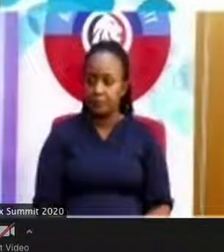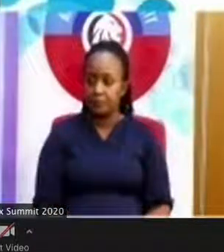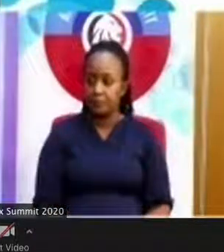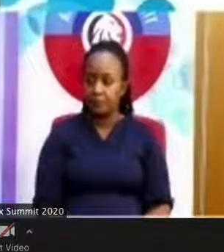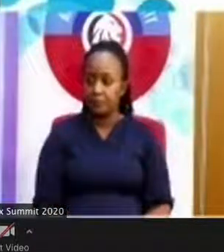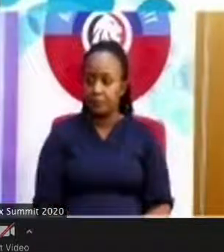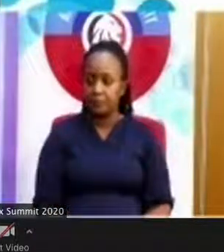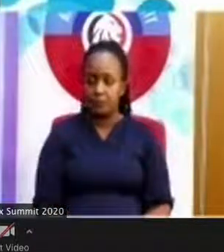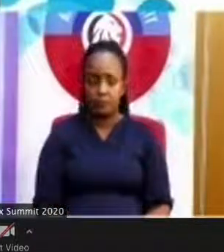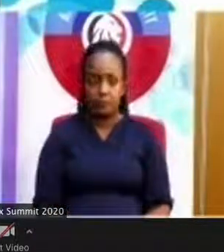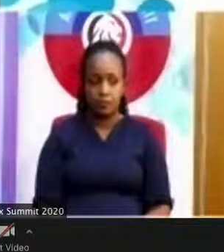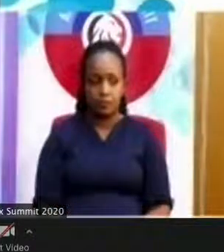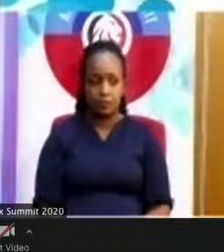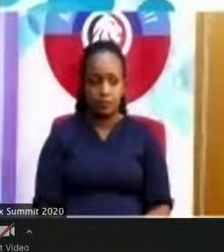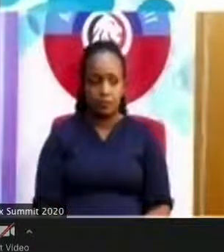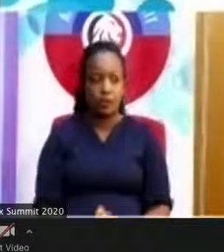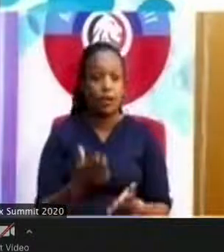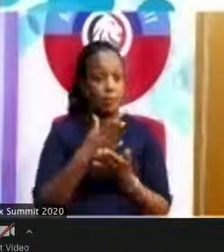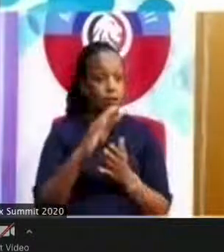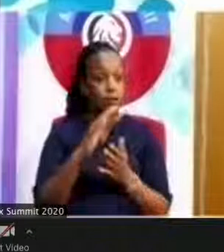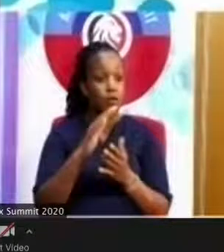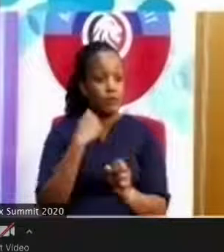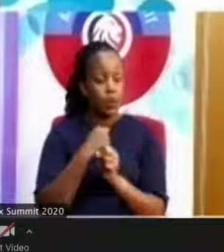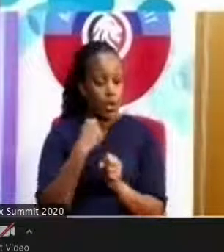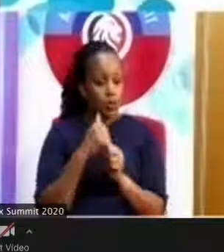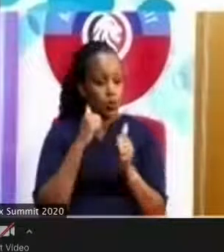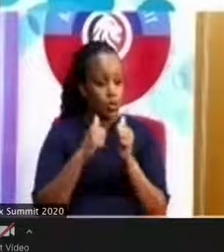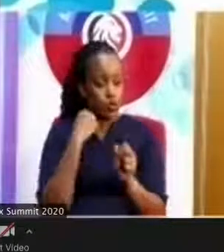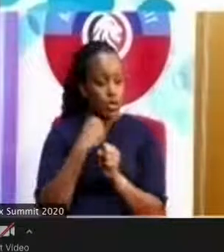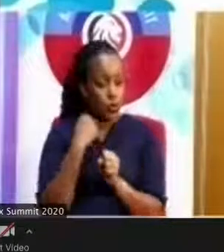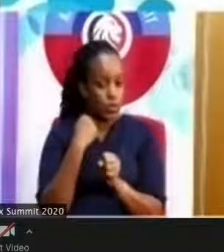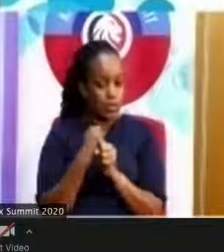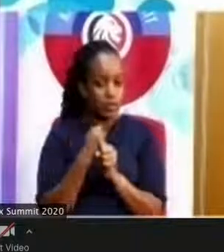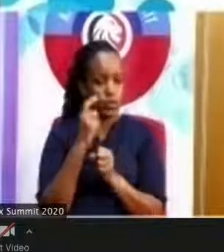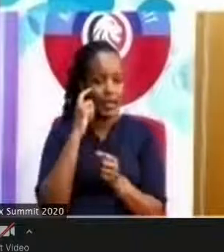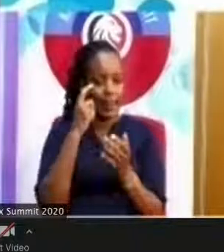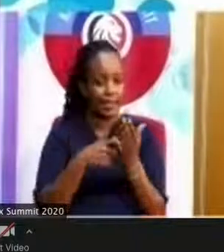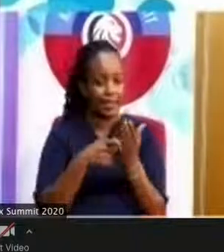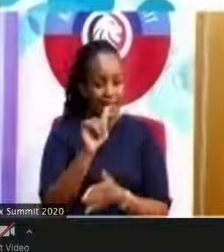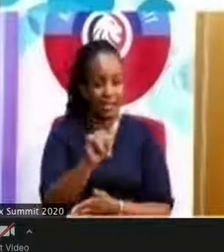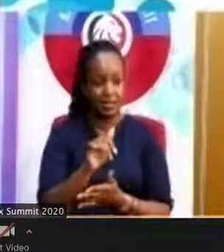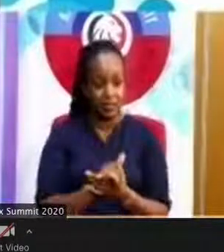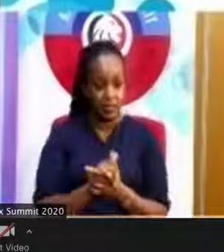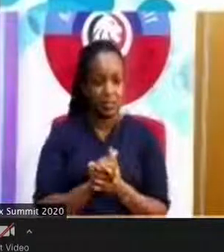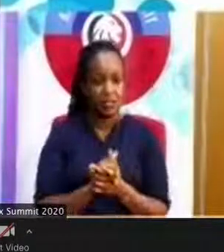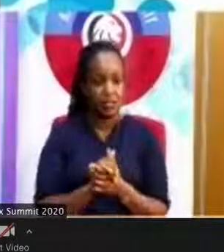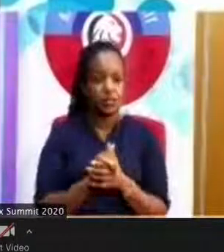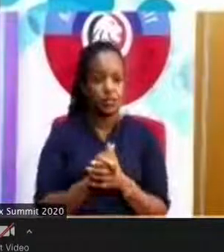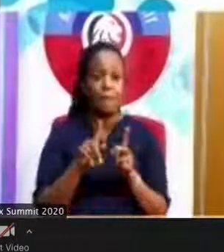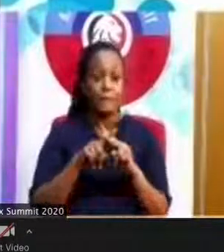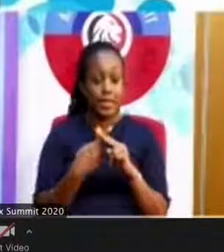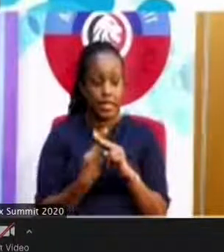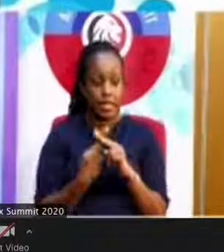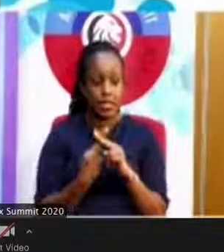Part of the work we are doing as to realize that is to begin to speak